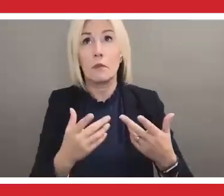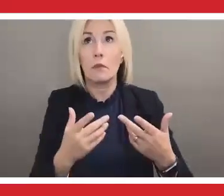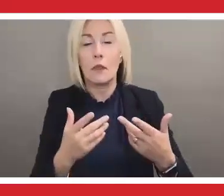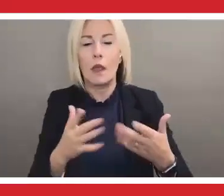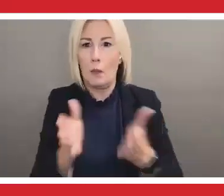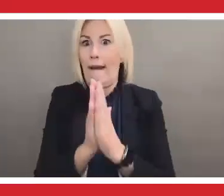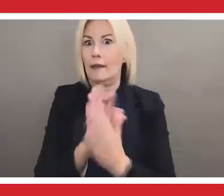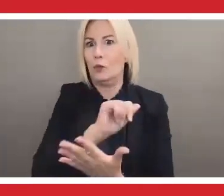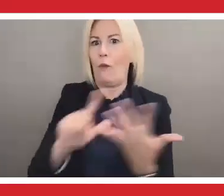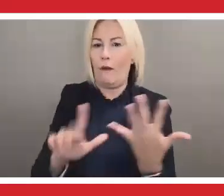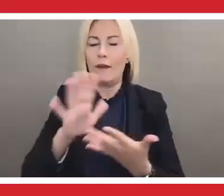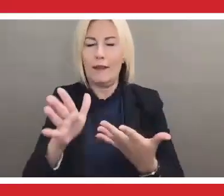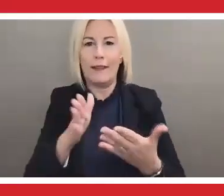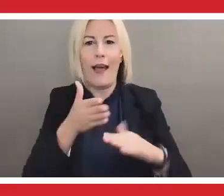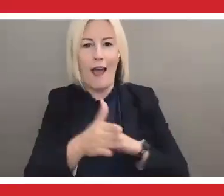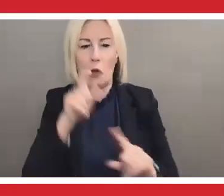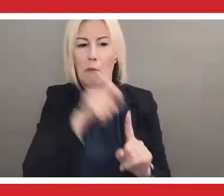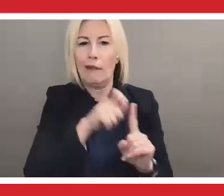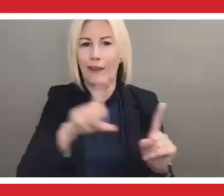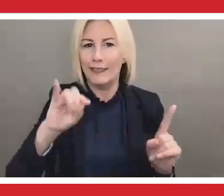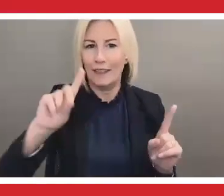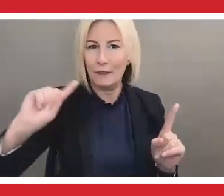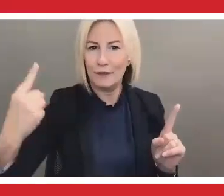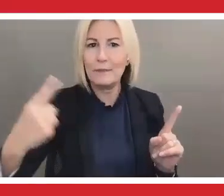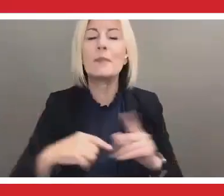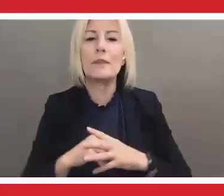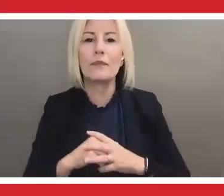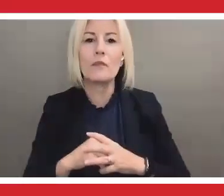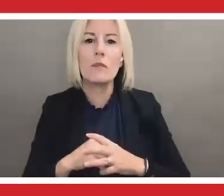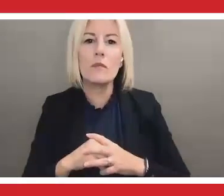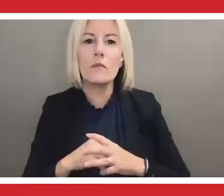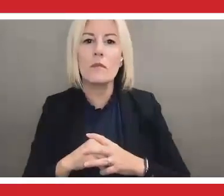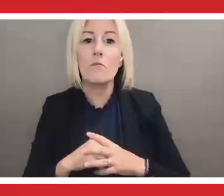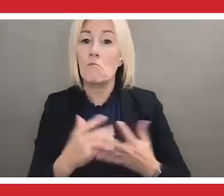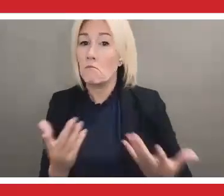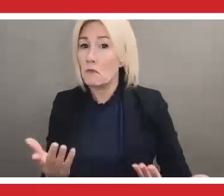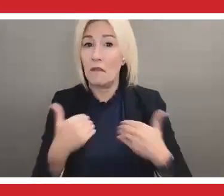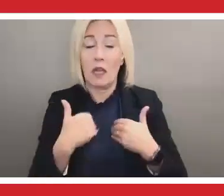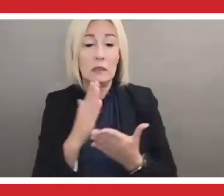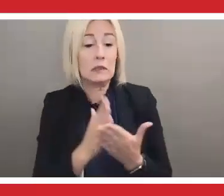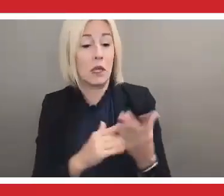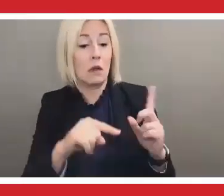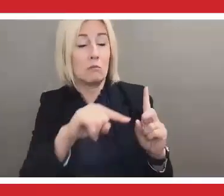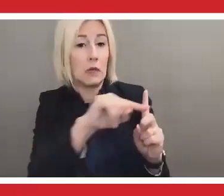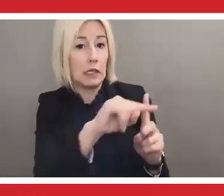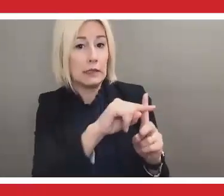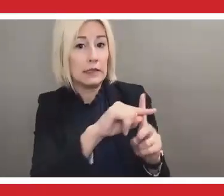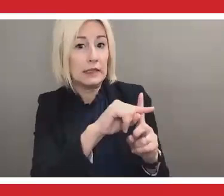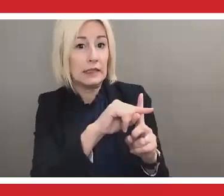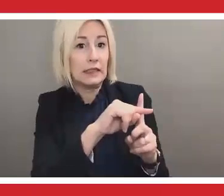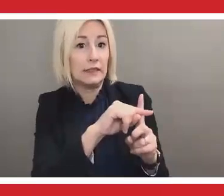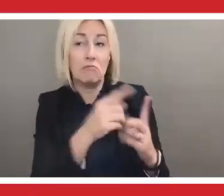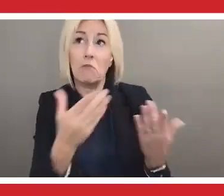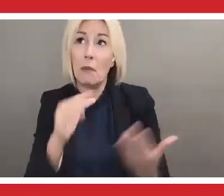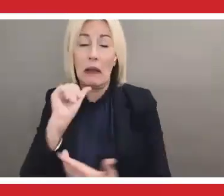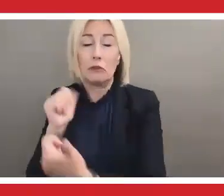after picking on David first, and has there been some positive, rather than the challenges, but have there also